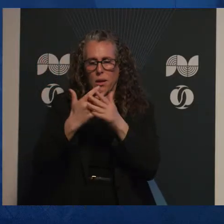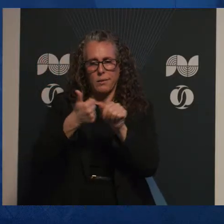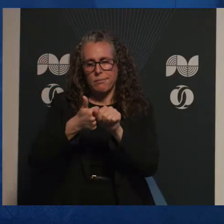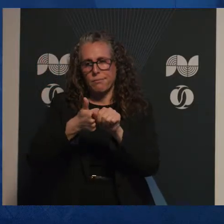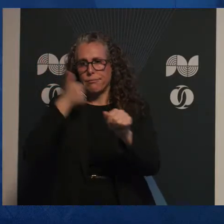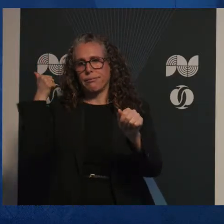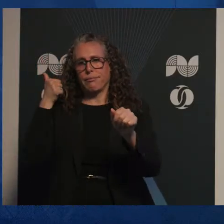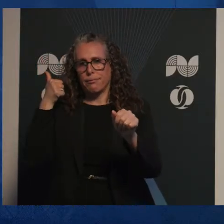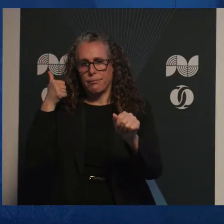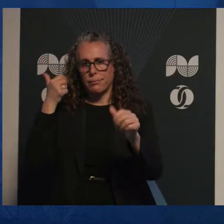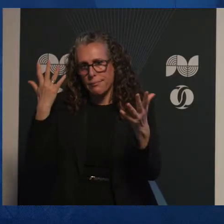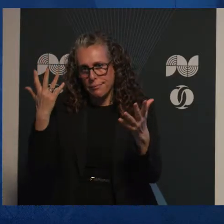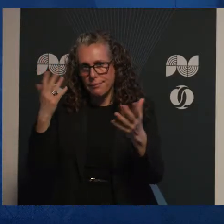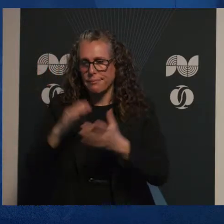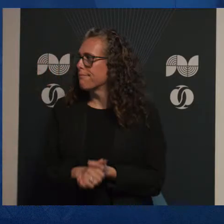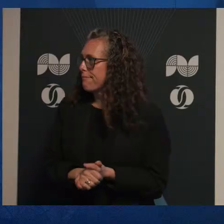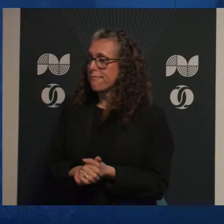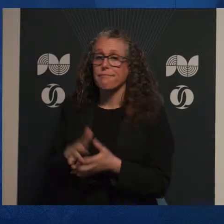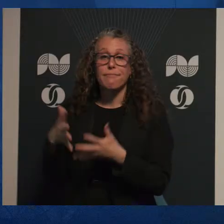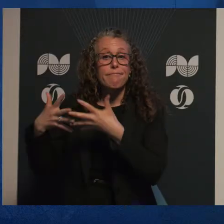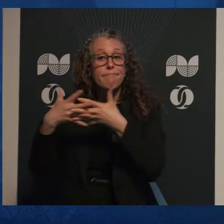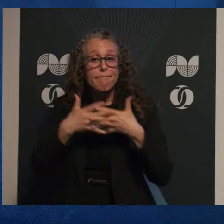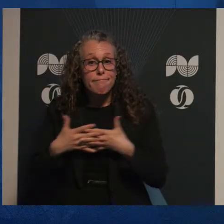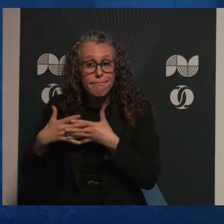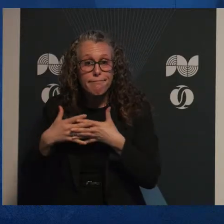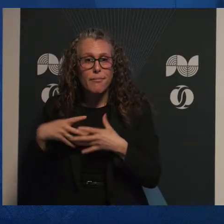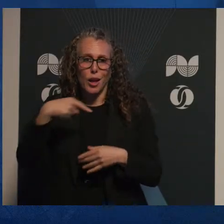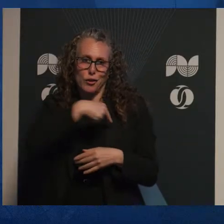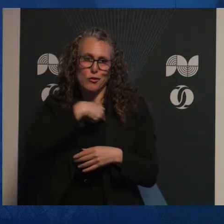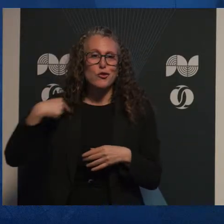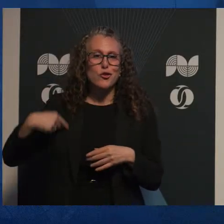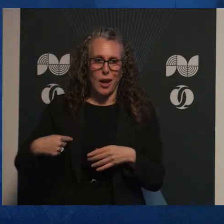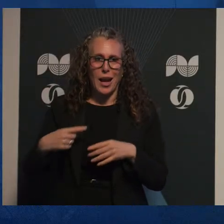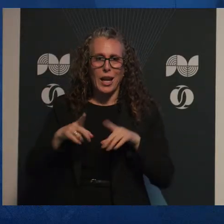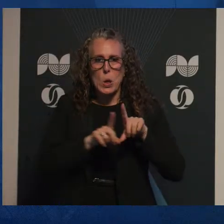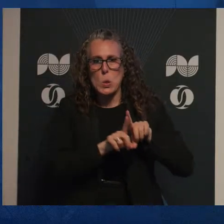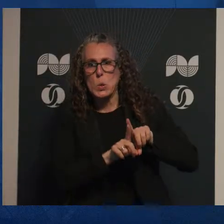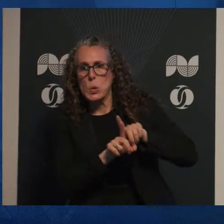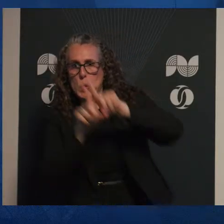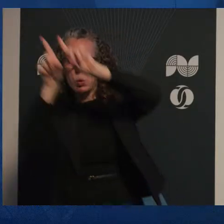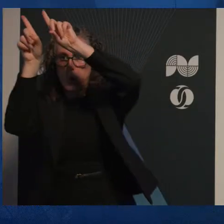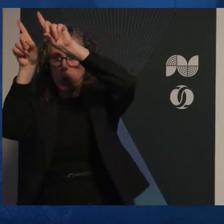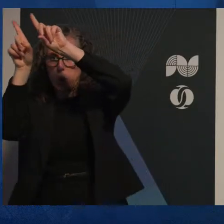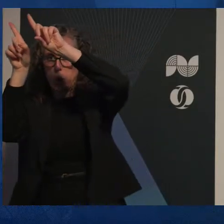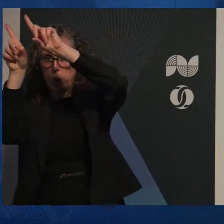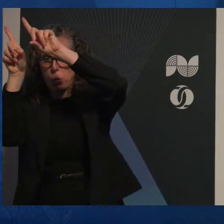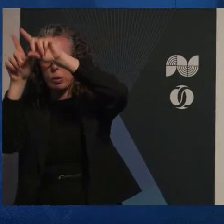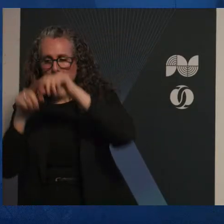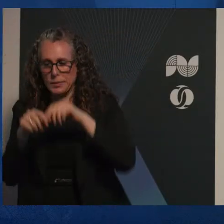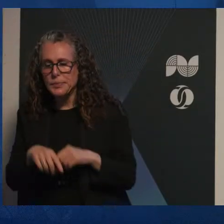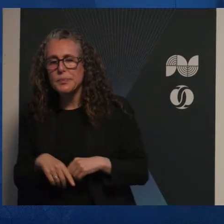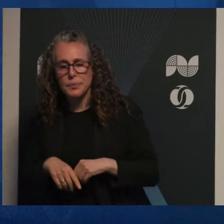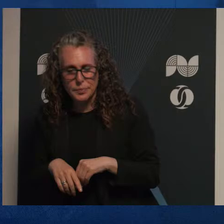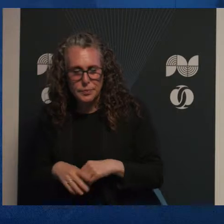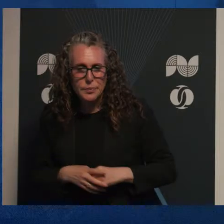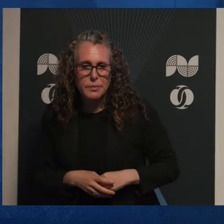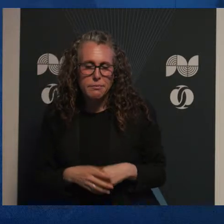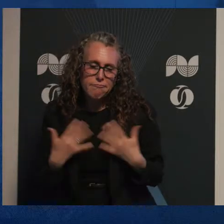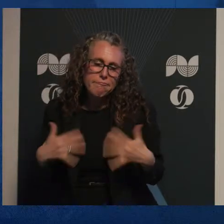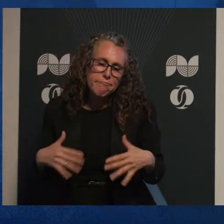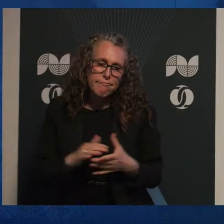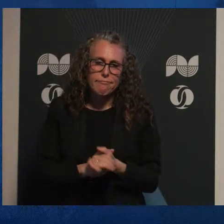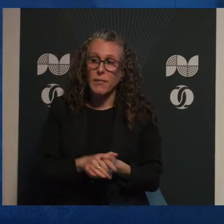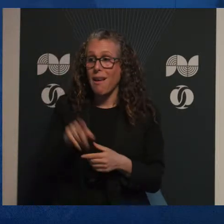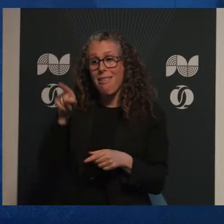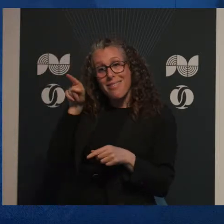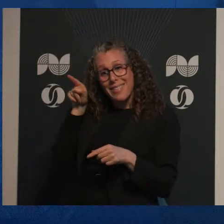The US and China are the standout countries here in terms of introducing industrial policy. This is sort of a